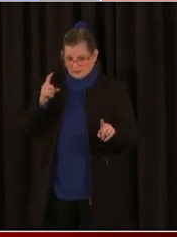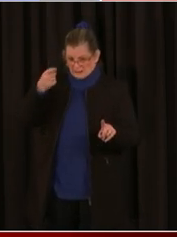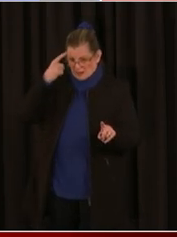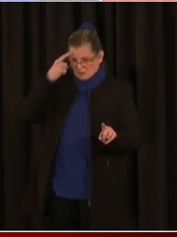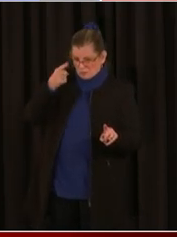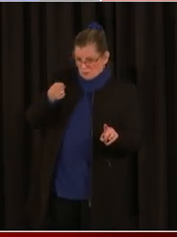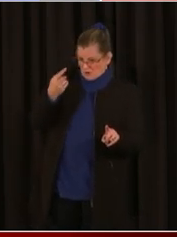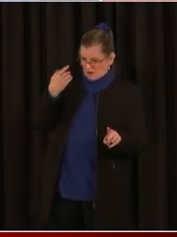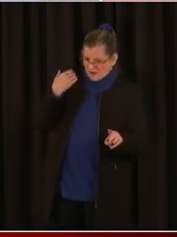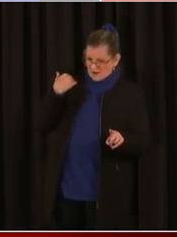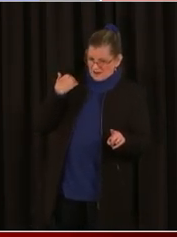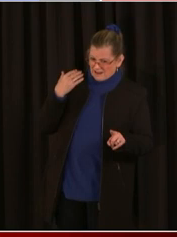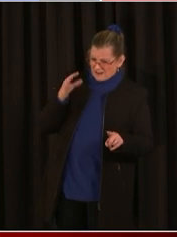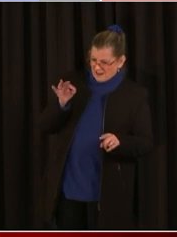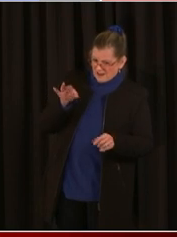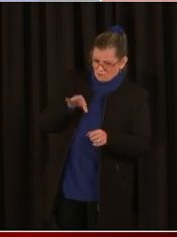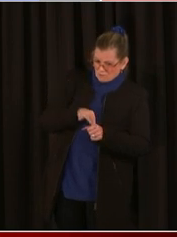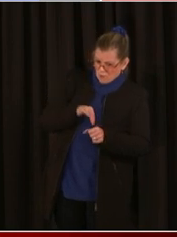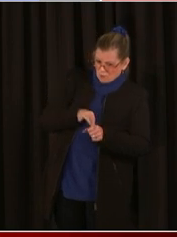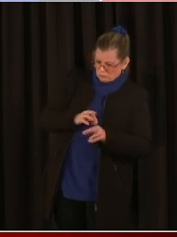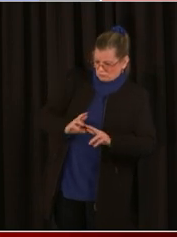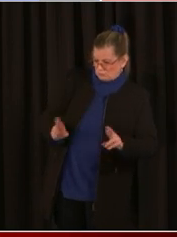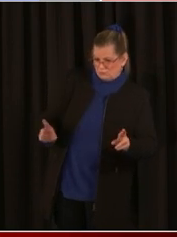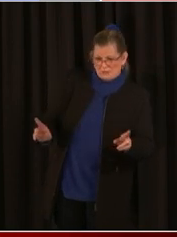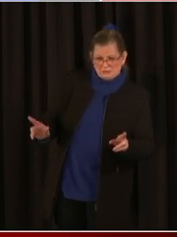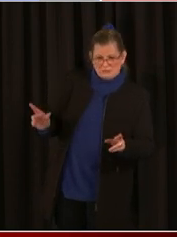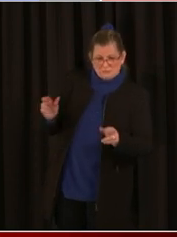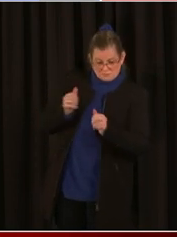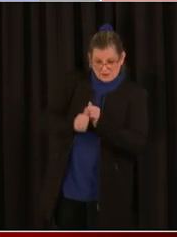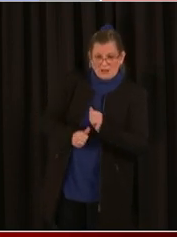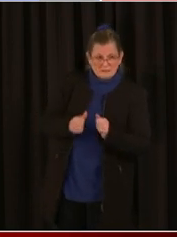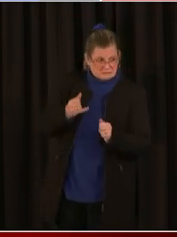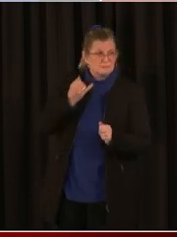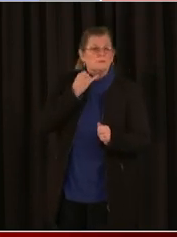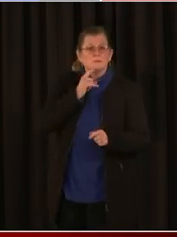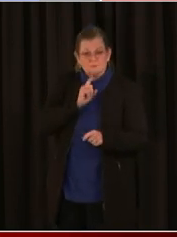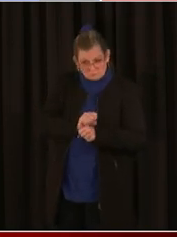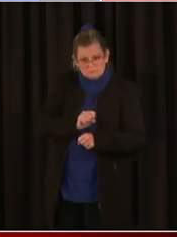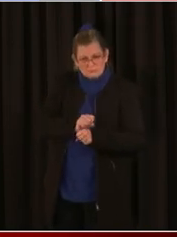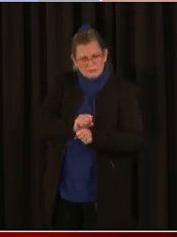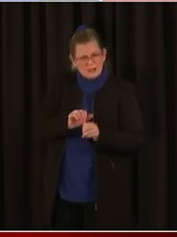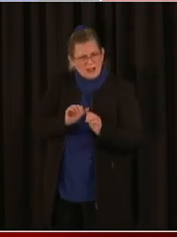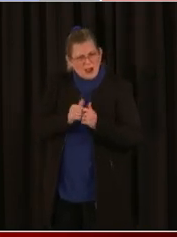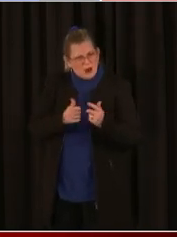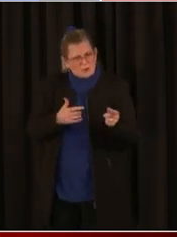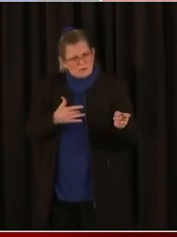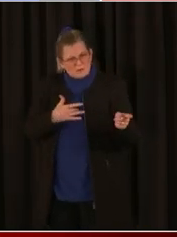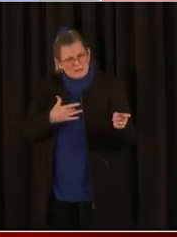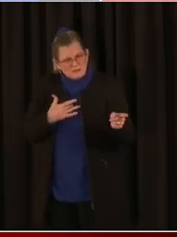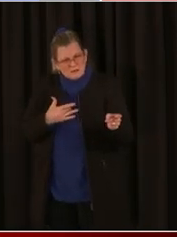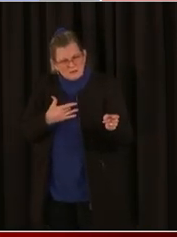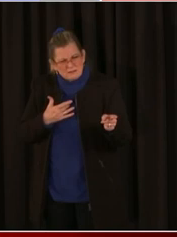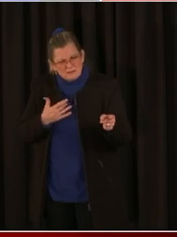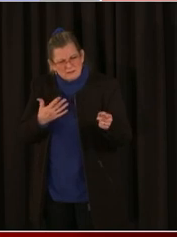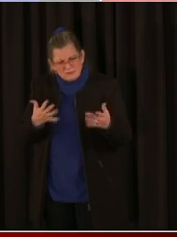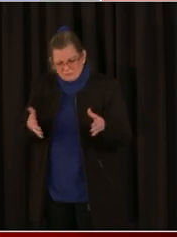Chairman, do you think you have the 9 votes? And if so, Mayor Bowser, how do you feel about these two, your veto being